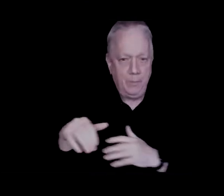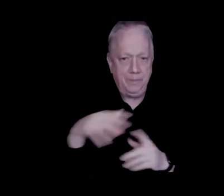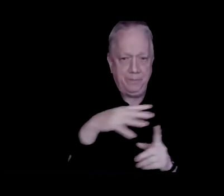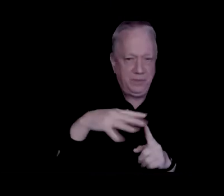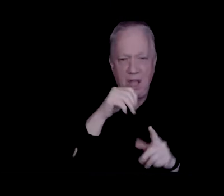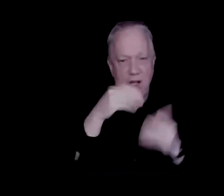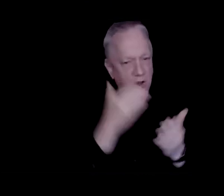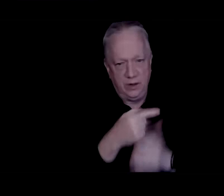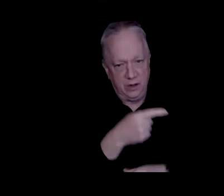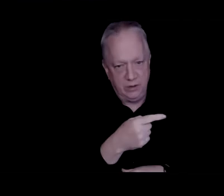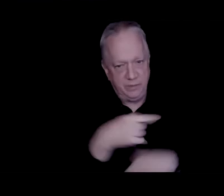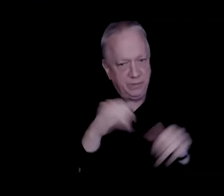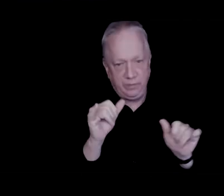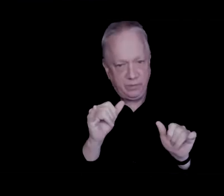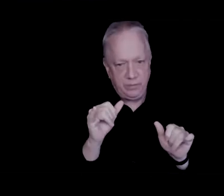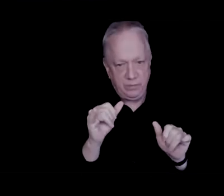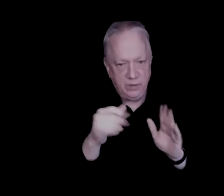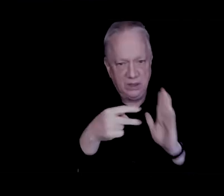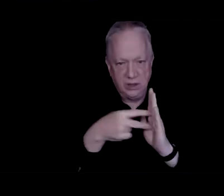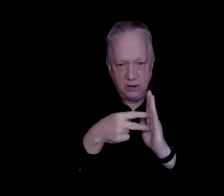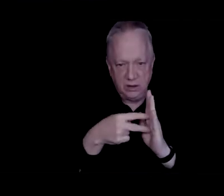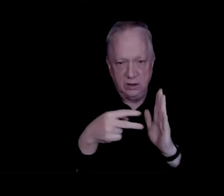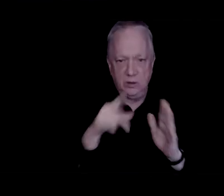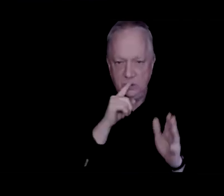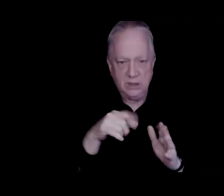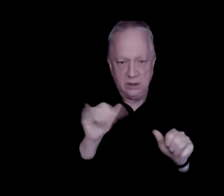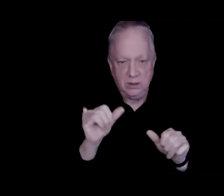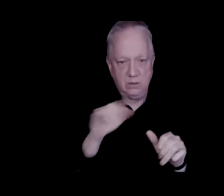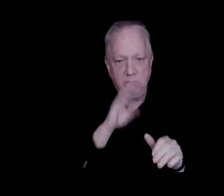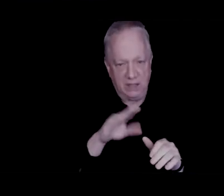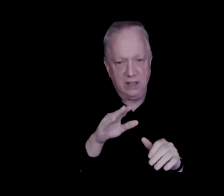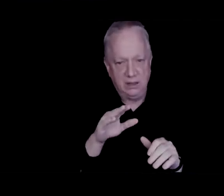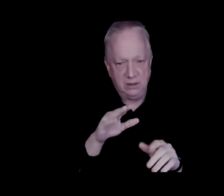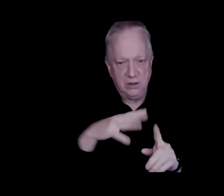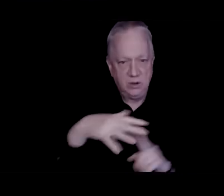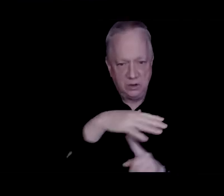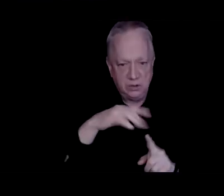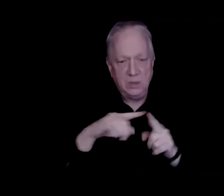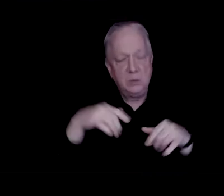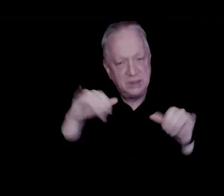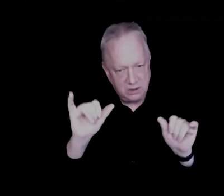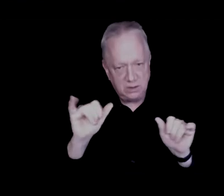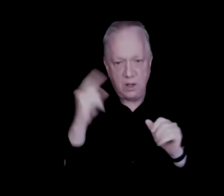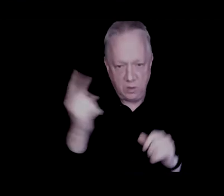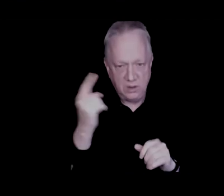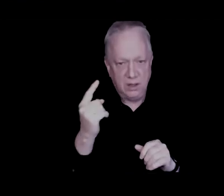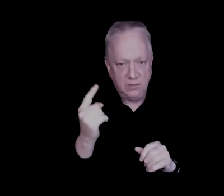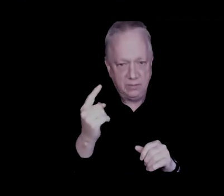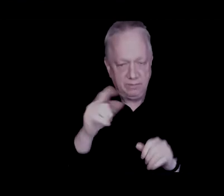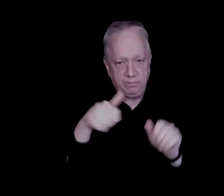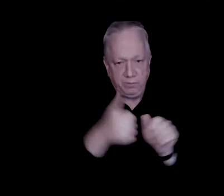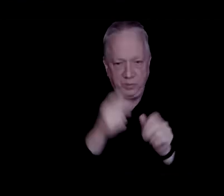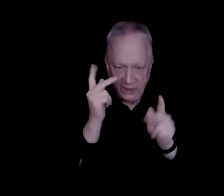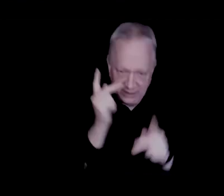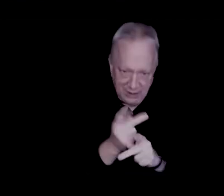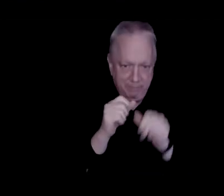at all in Syria. The country is in very bad situation, but we still always have to keep